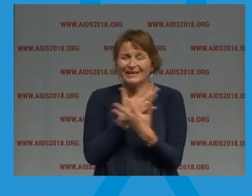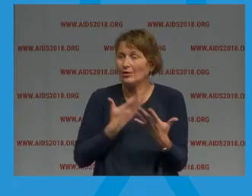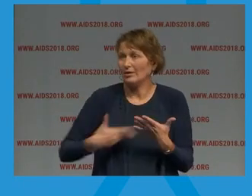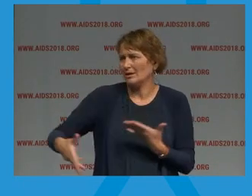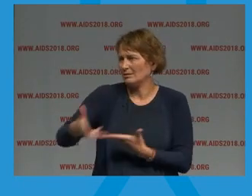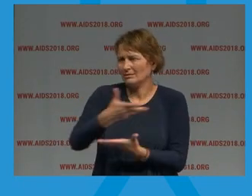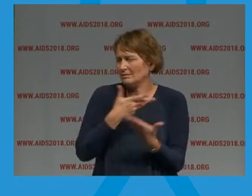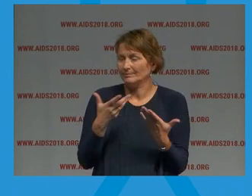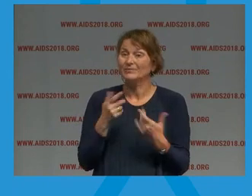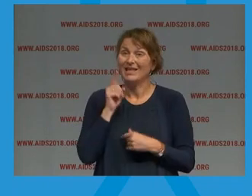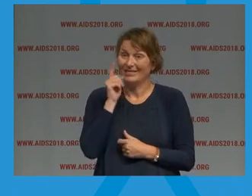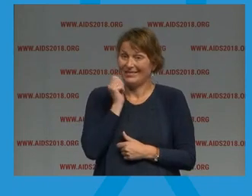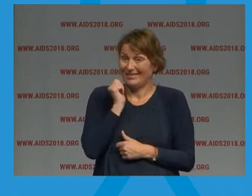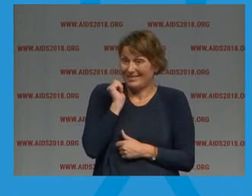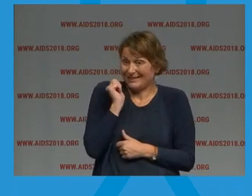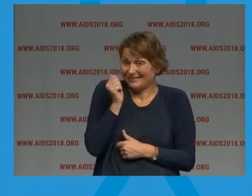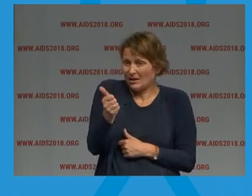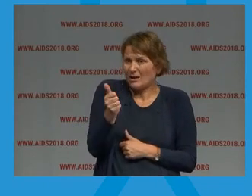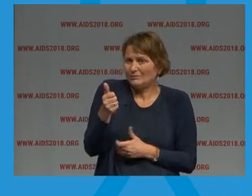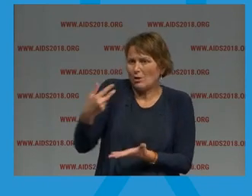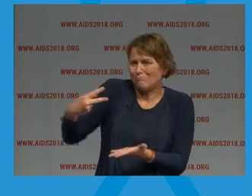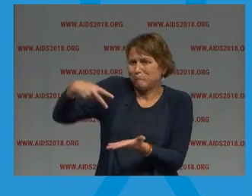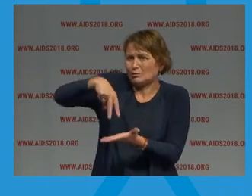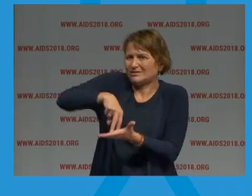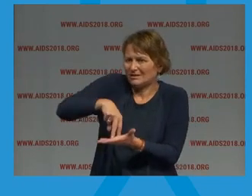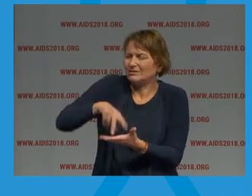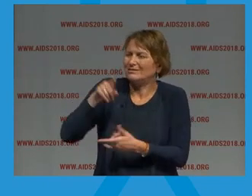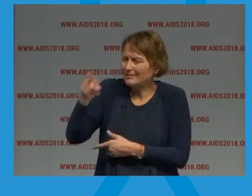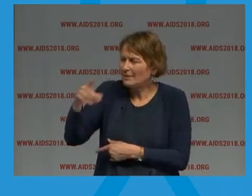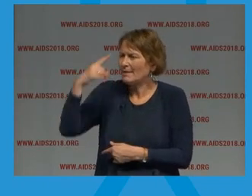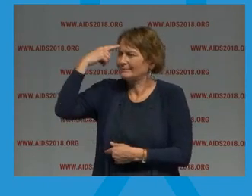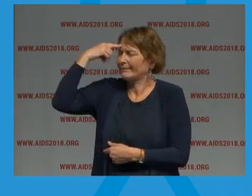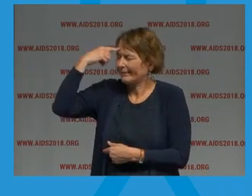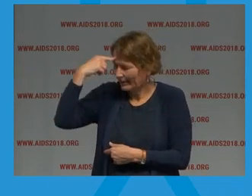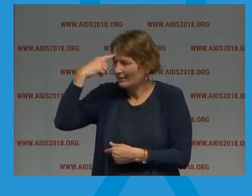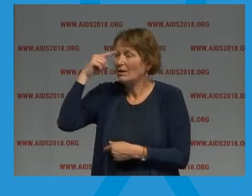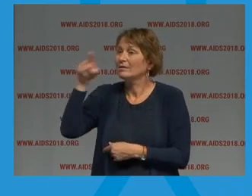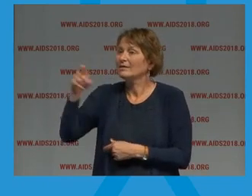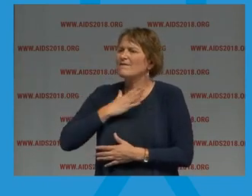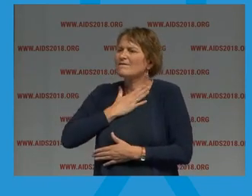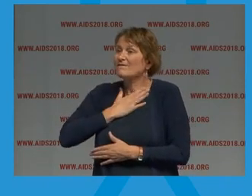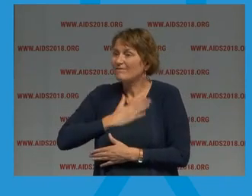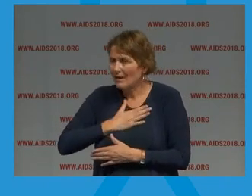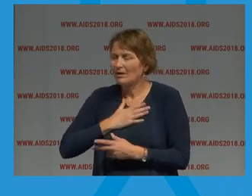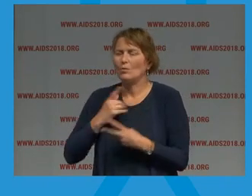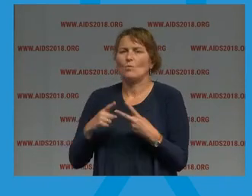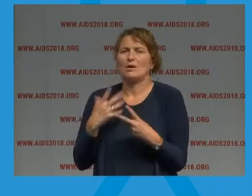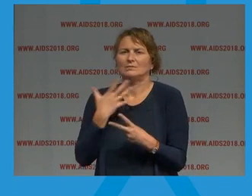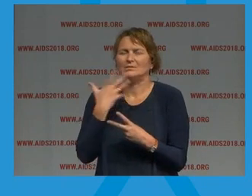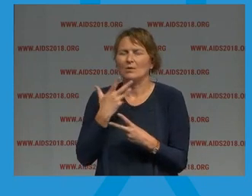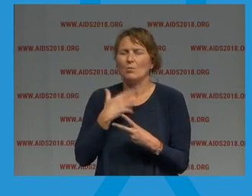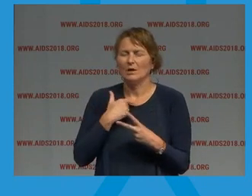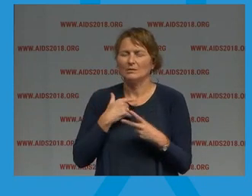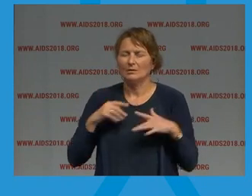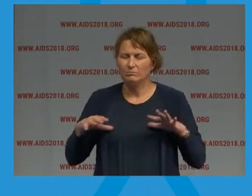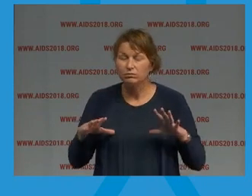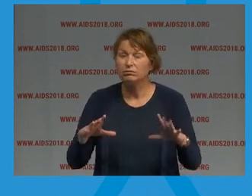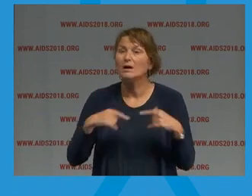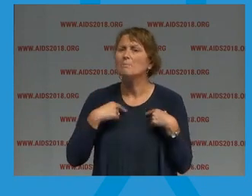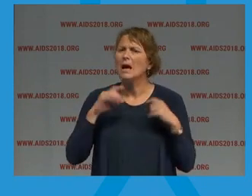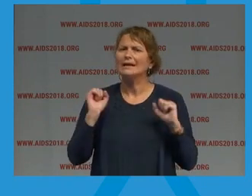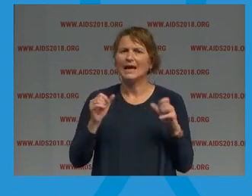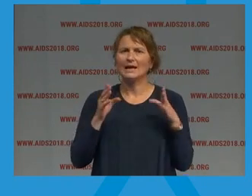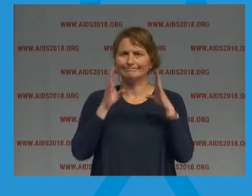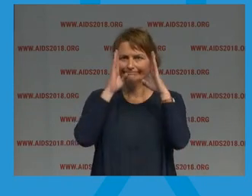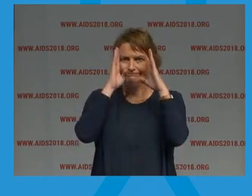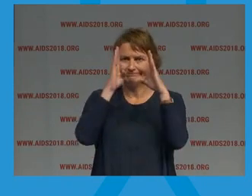in a leadership position to disown the fact that they feel things, they want to do something, but that there's a way that it can be done